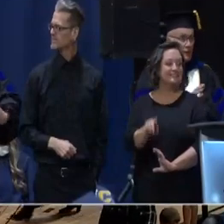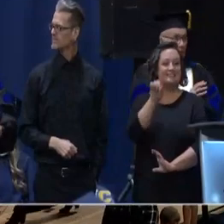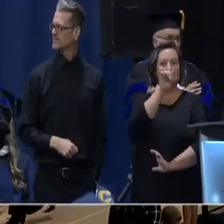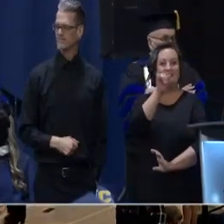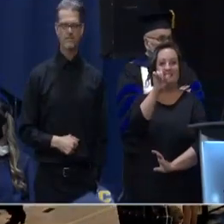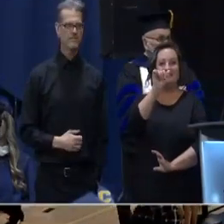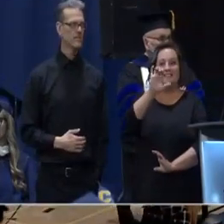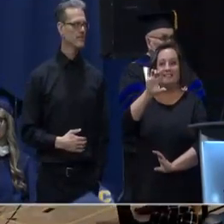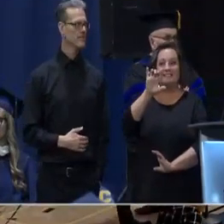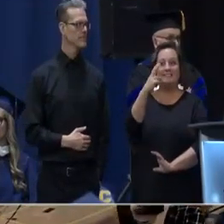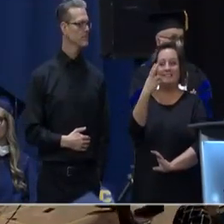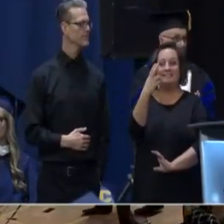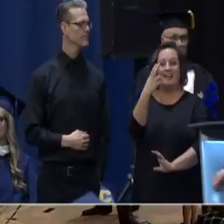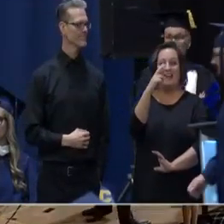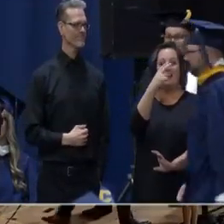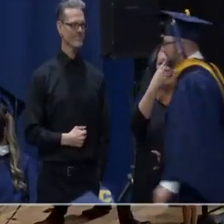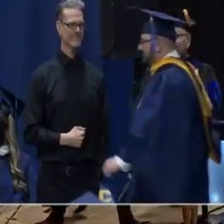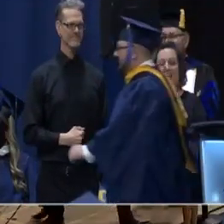Zach Henning.